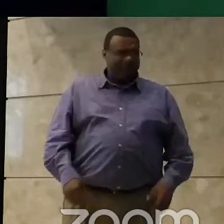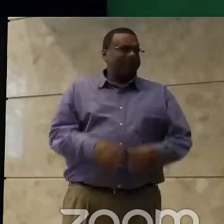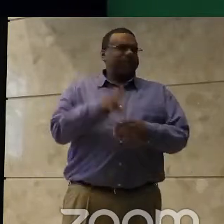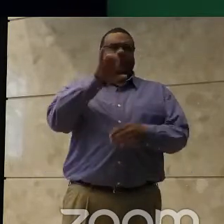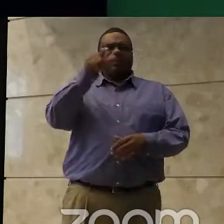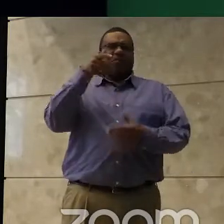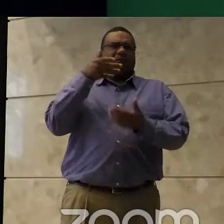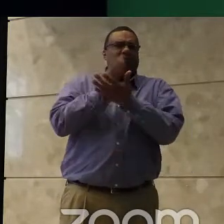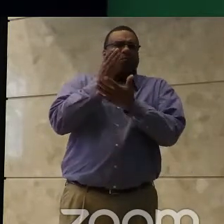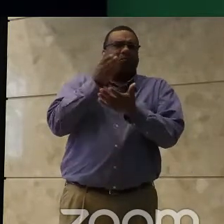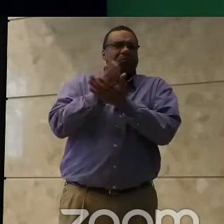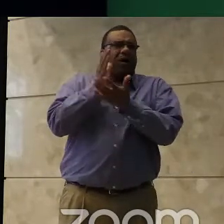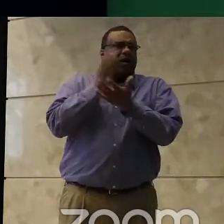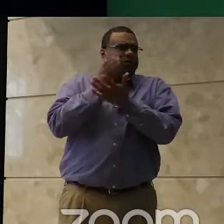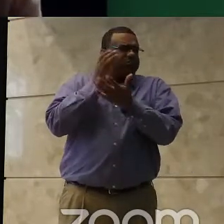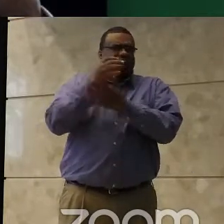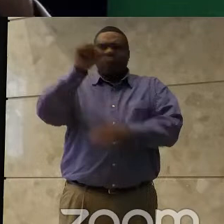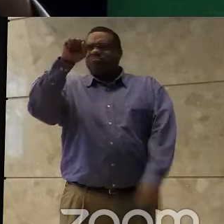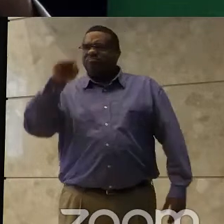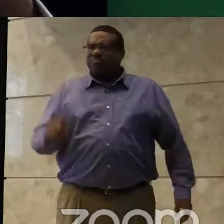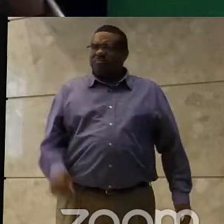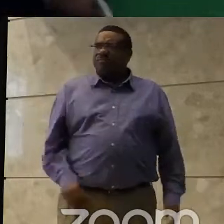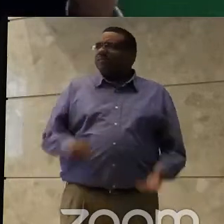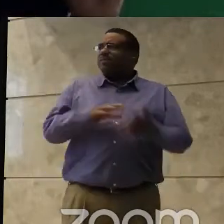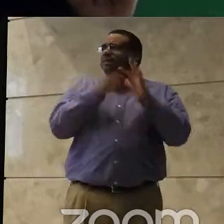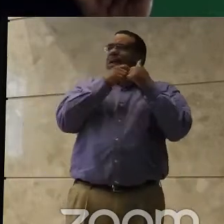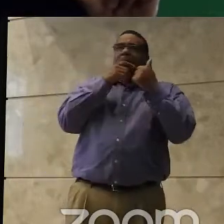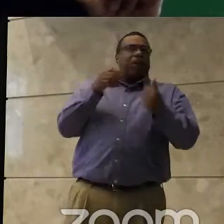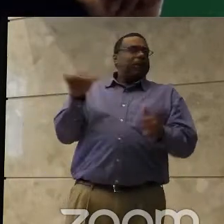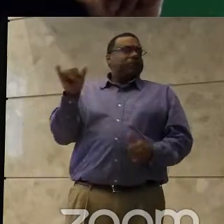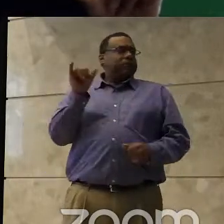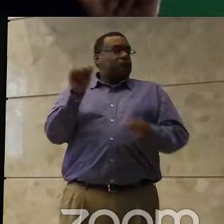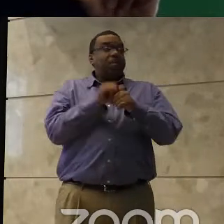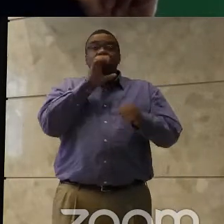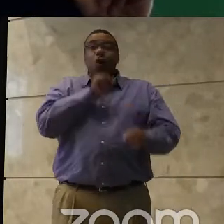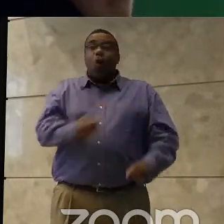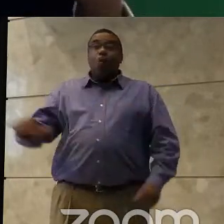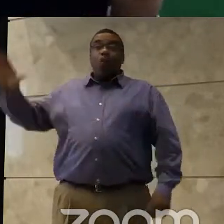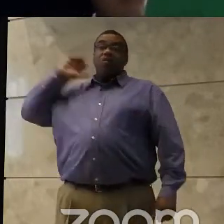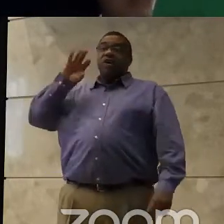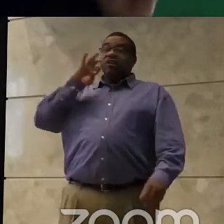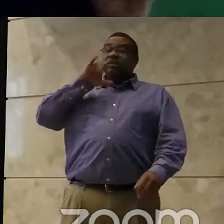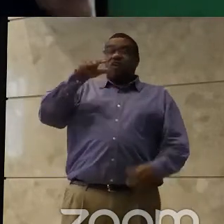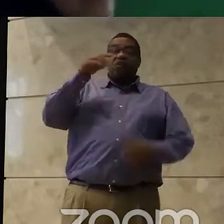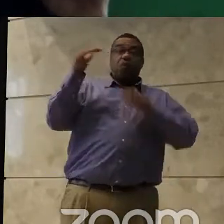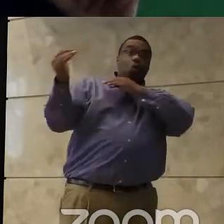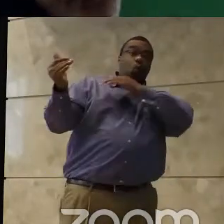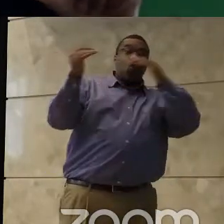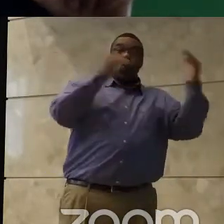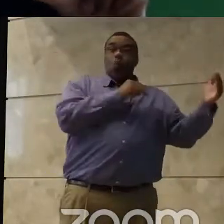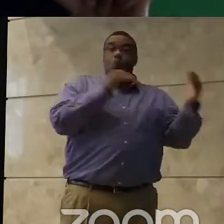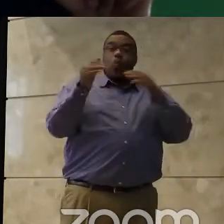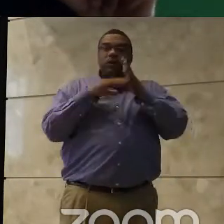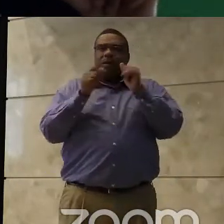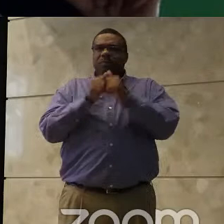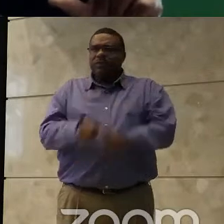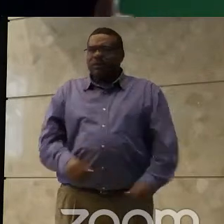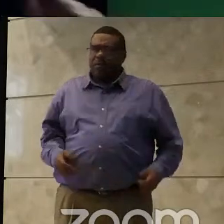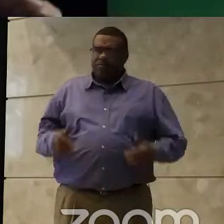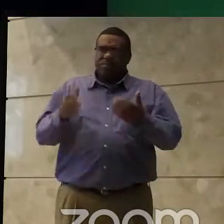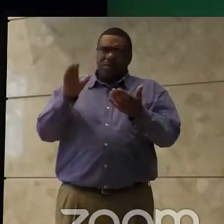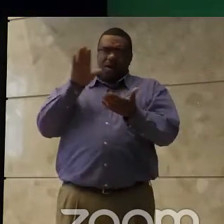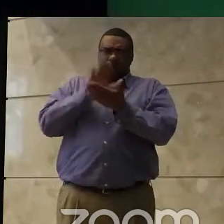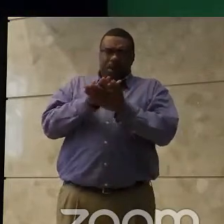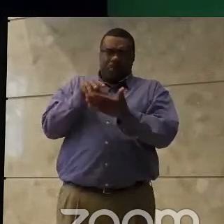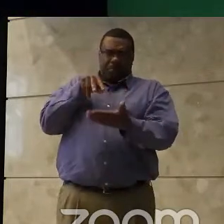rights movement is like reading about the Civil War. If you're not there, it's just something you see on paper. And